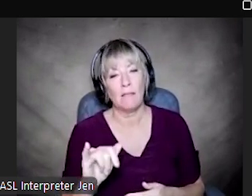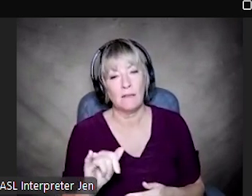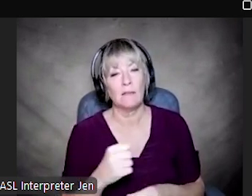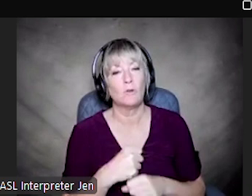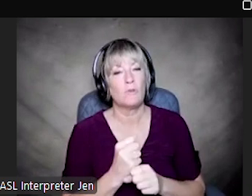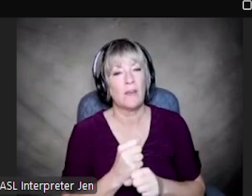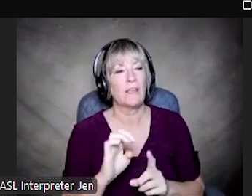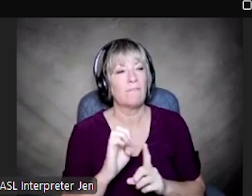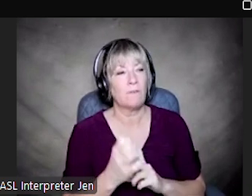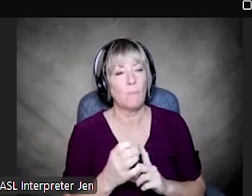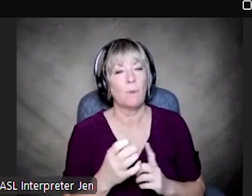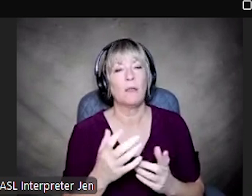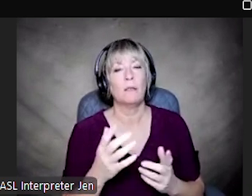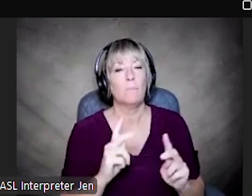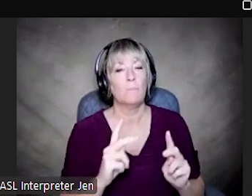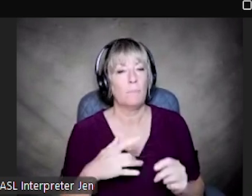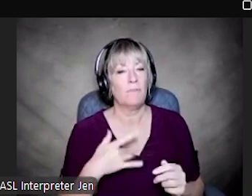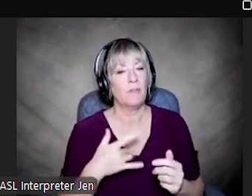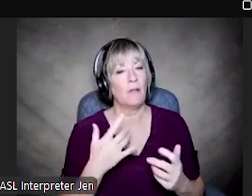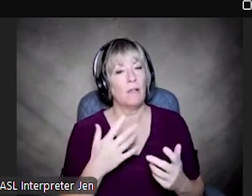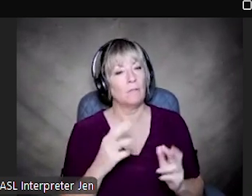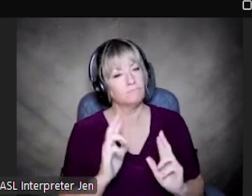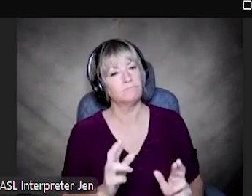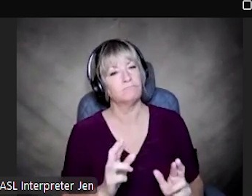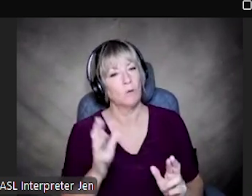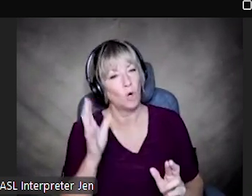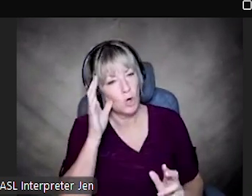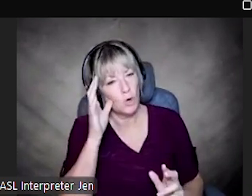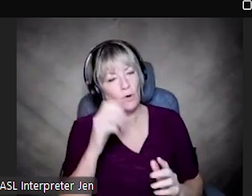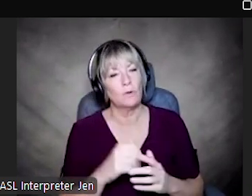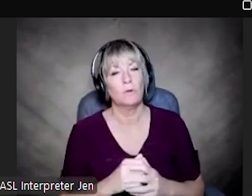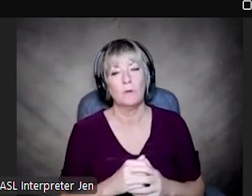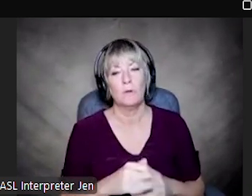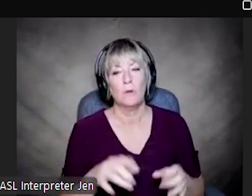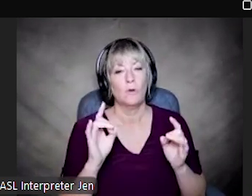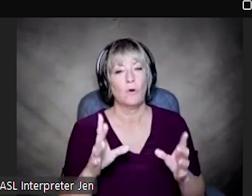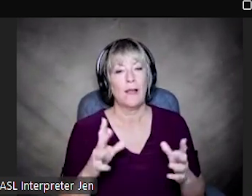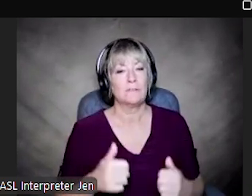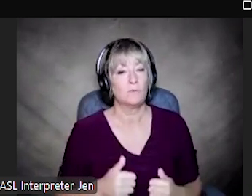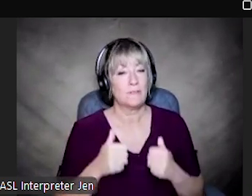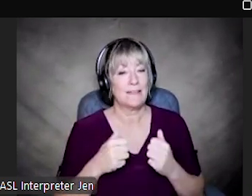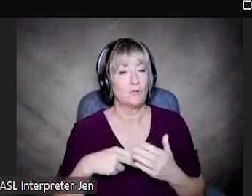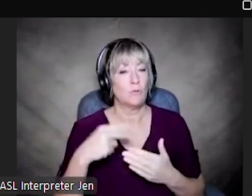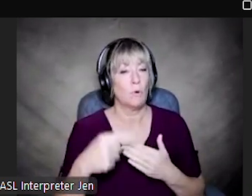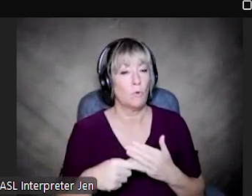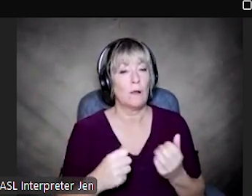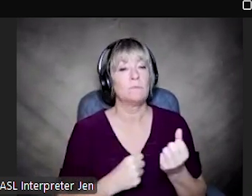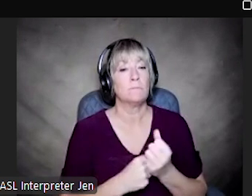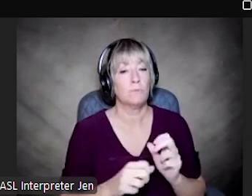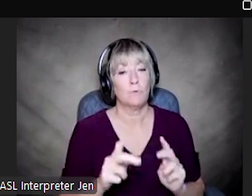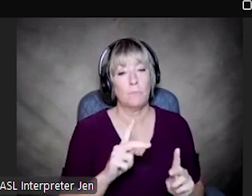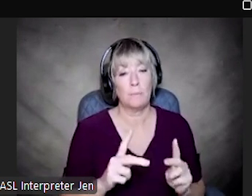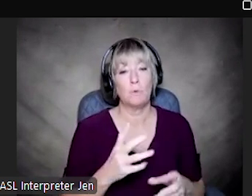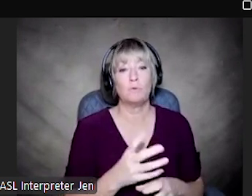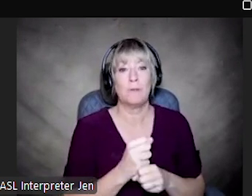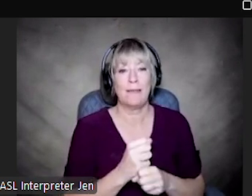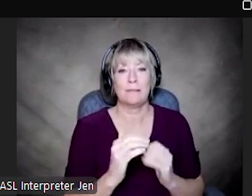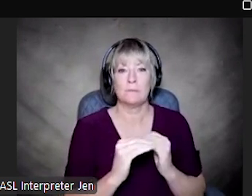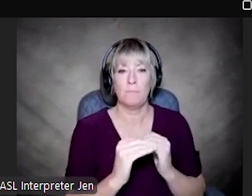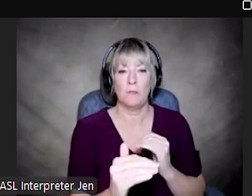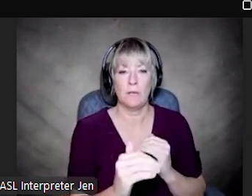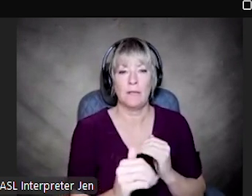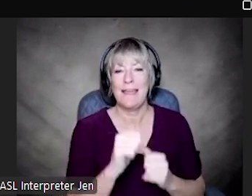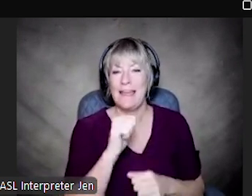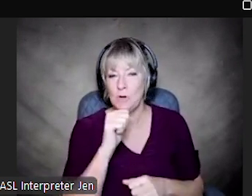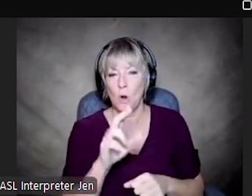an environment where people feel respected and heard. Crisis residential programs support individuals in regaining stability without the